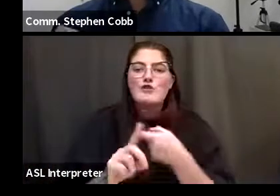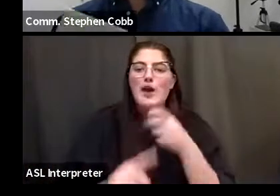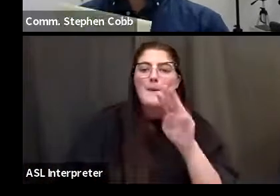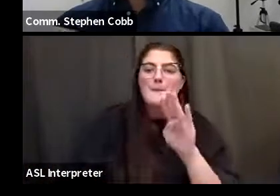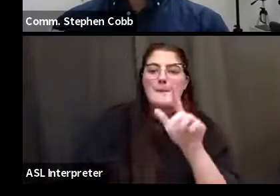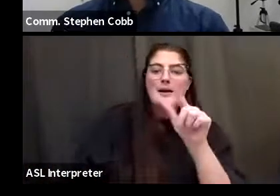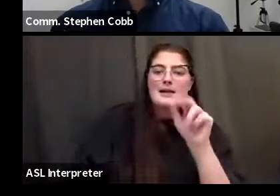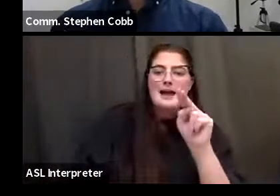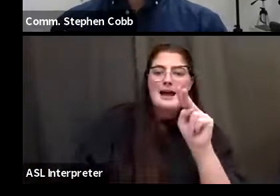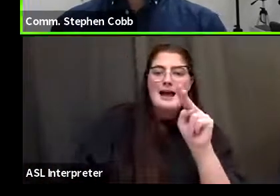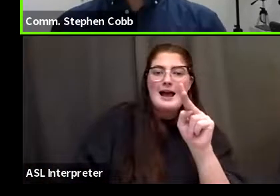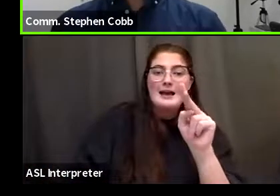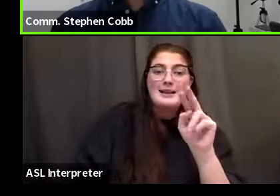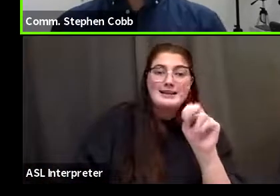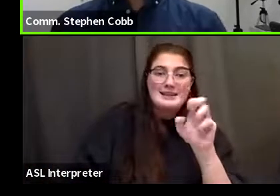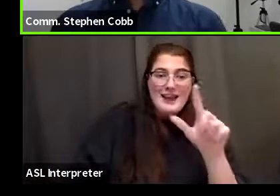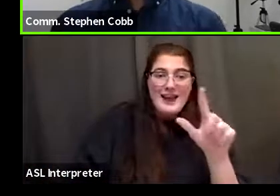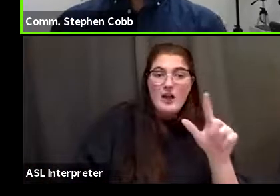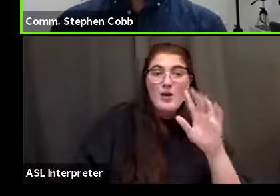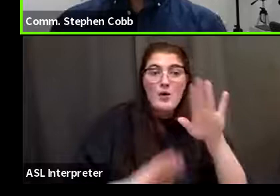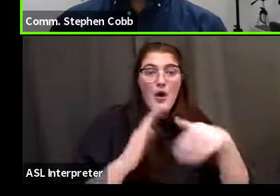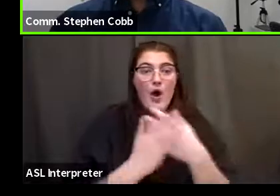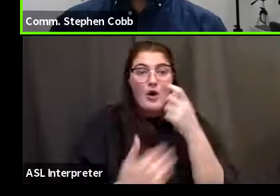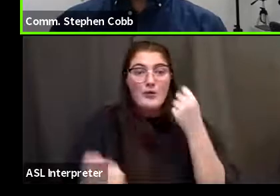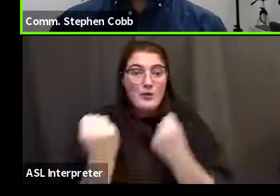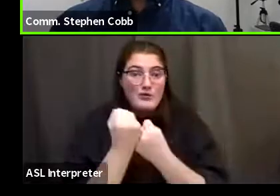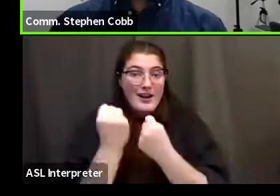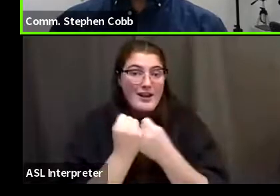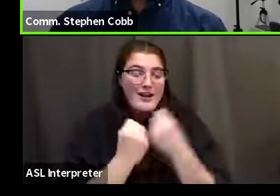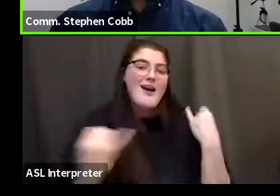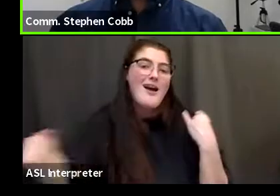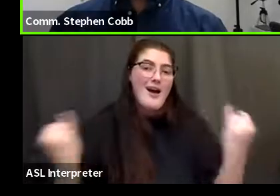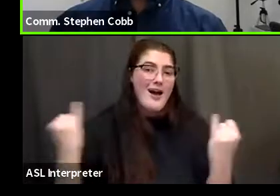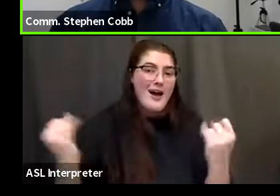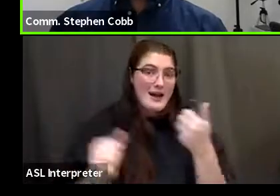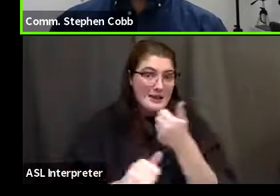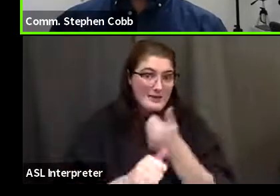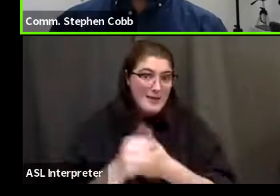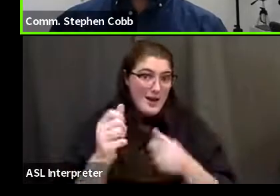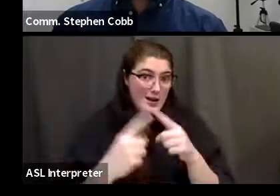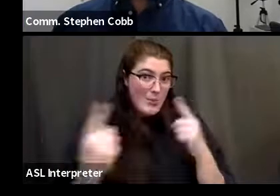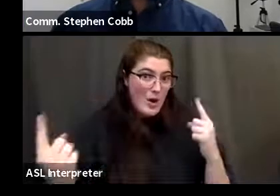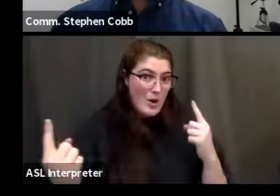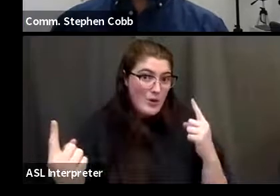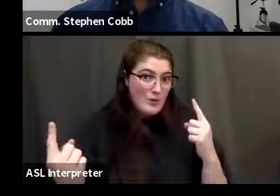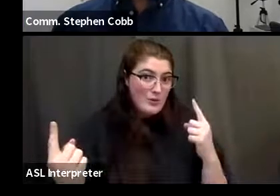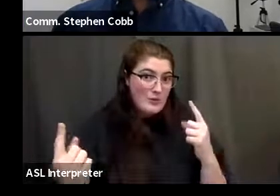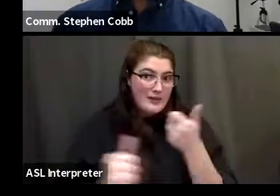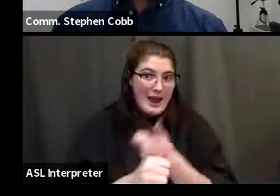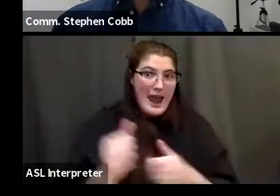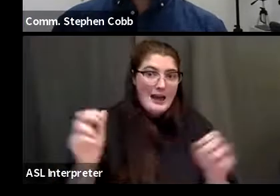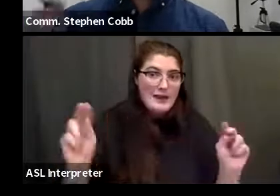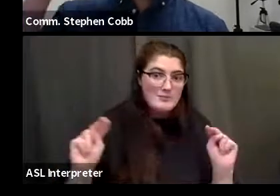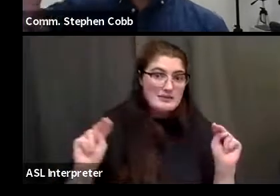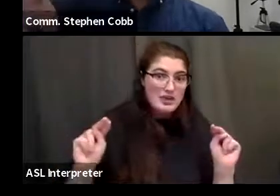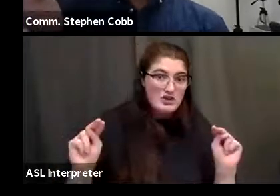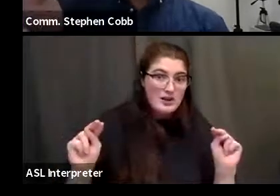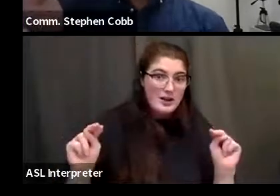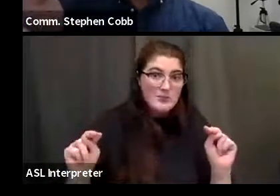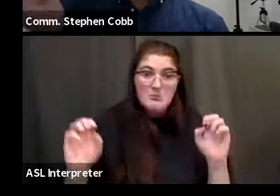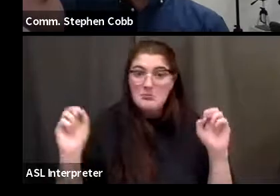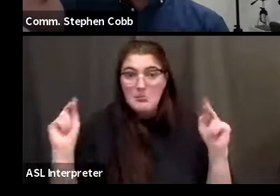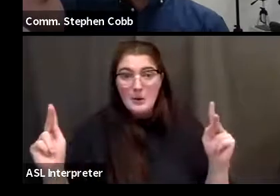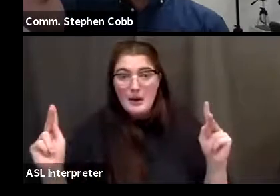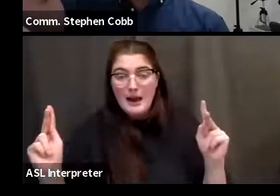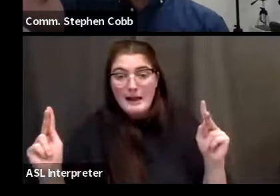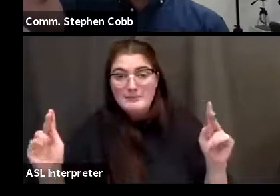in favor? Aye. Aye. Any opposed? Any abstentions? Okay, the ayes have